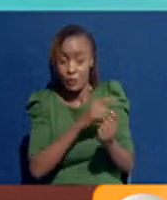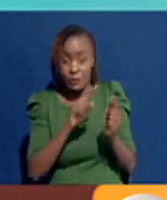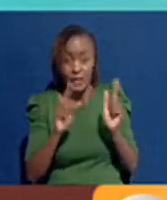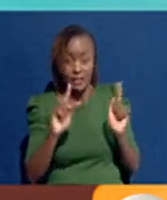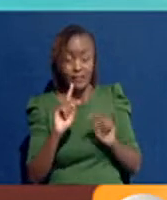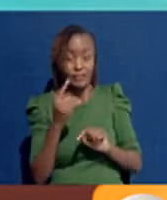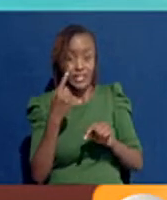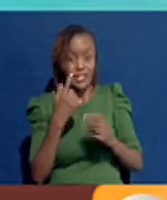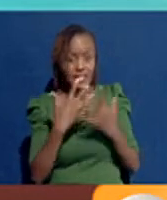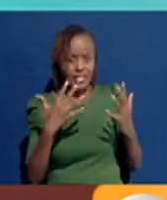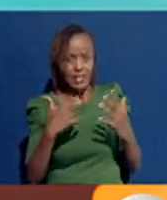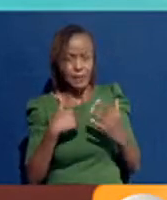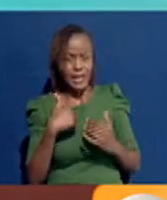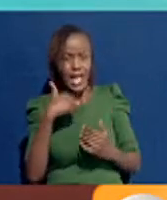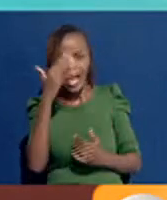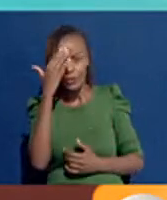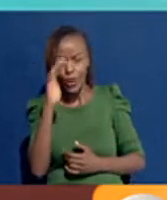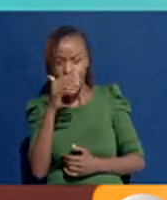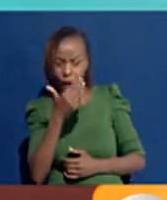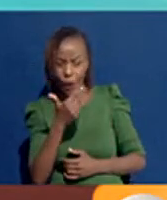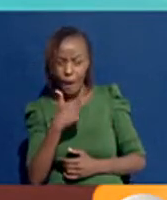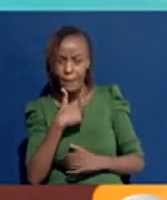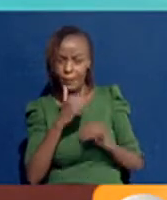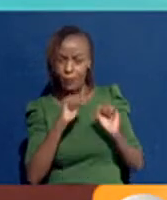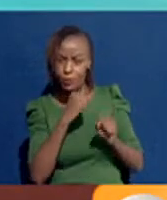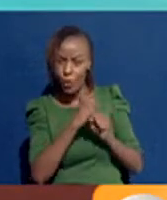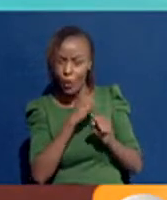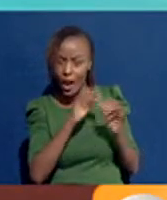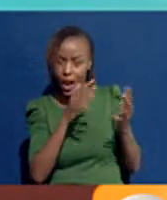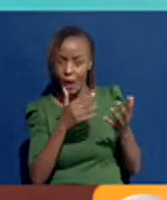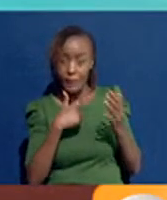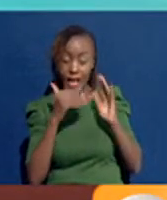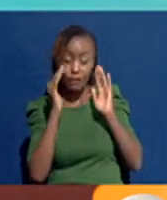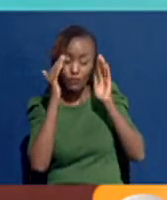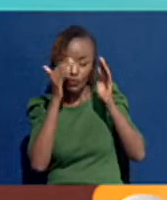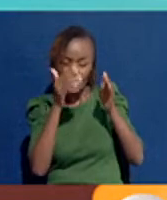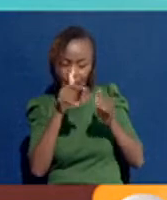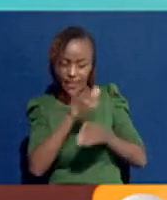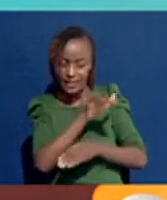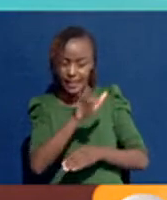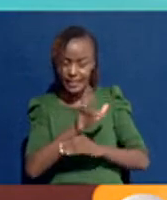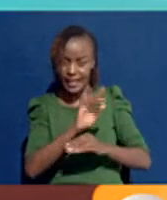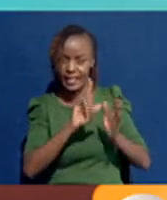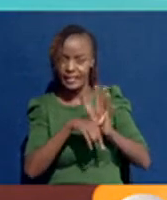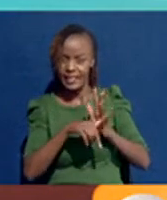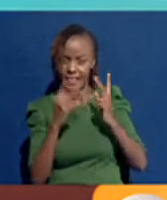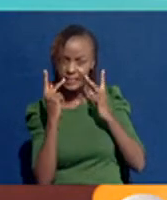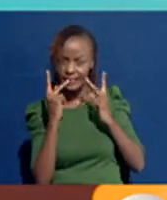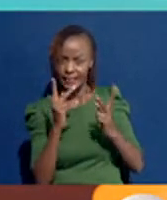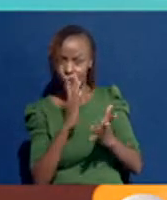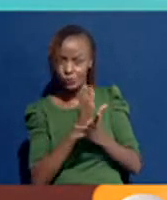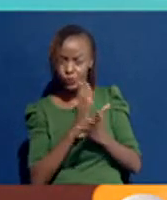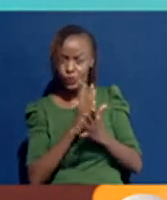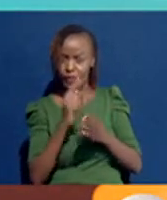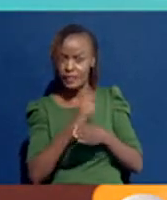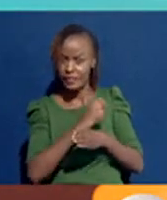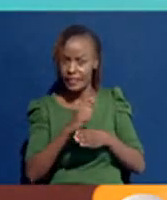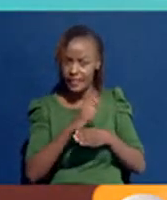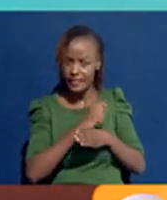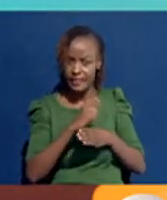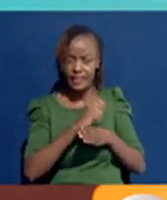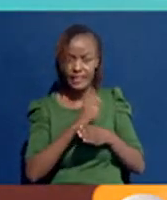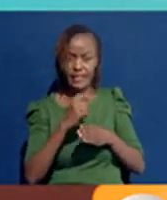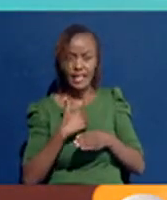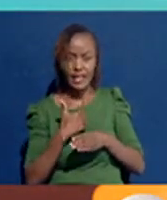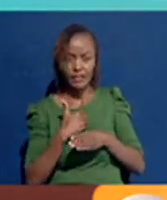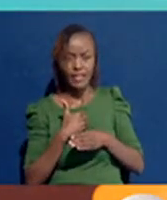thing, how do I find out and how do I move? So I focused on that area, and then I found myself that joining Nairobi Hospital, The nexus